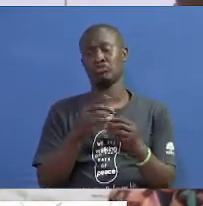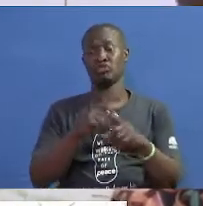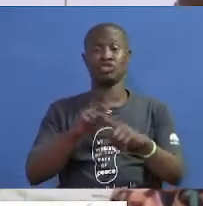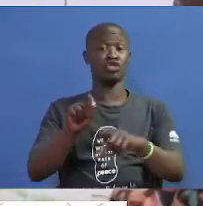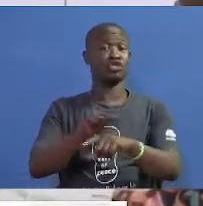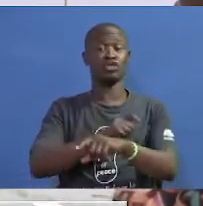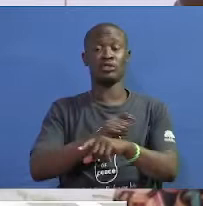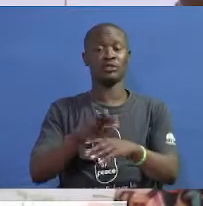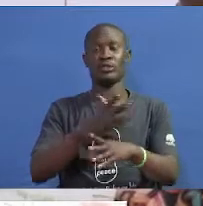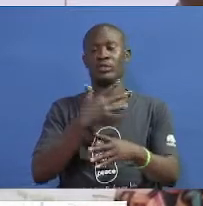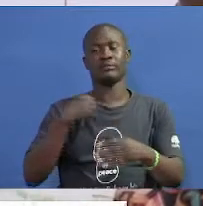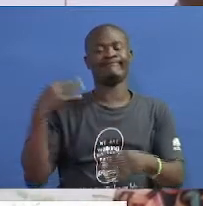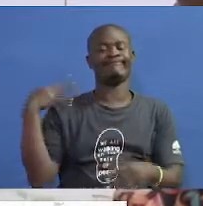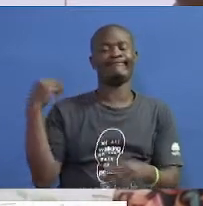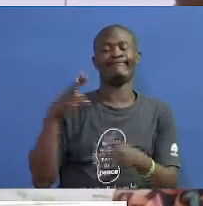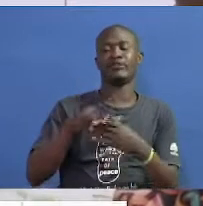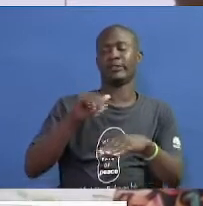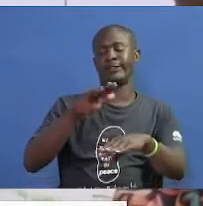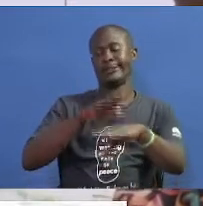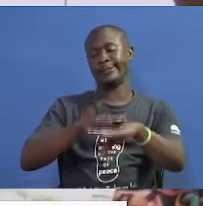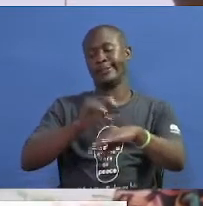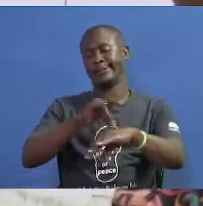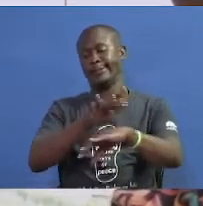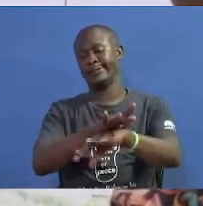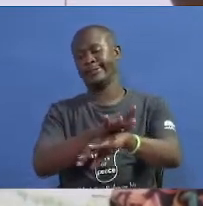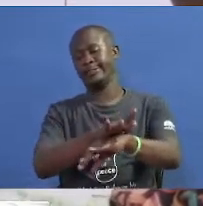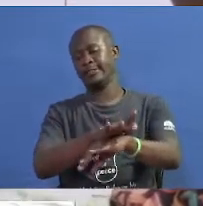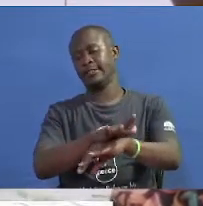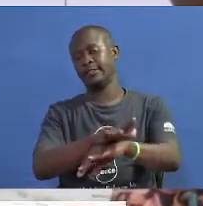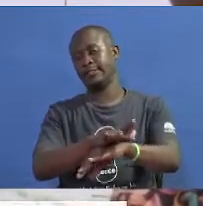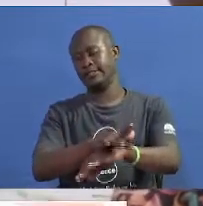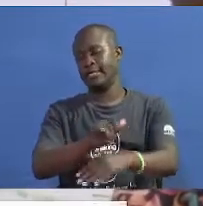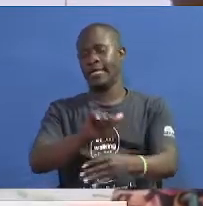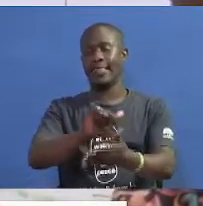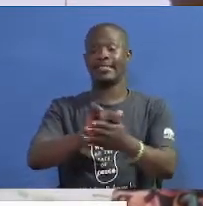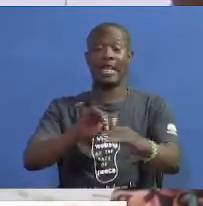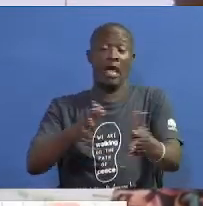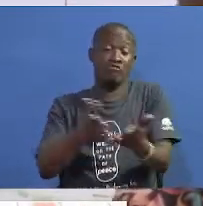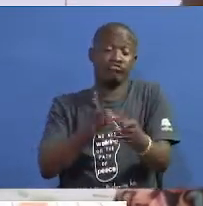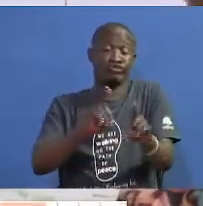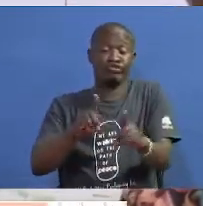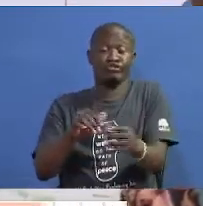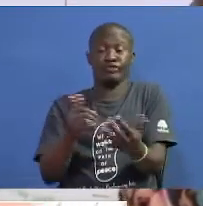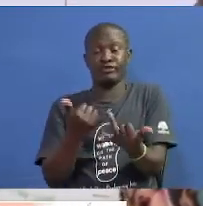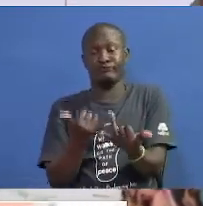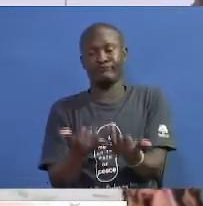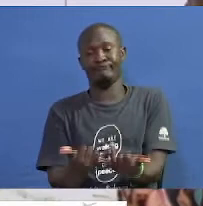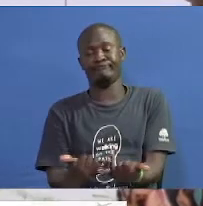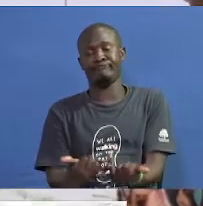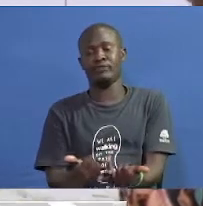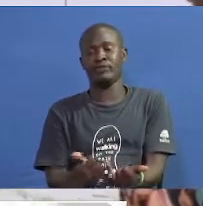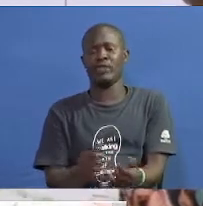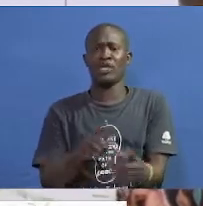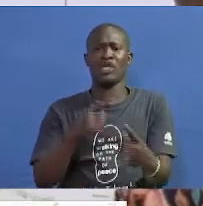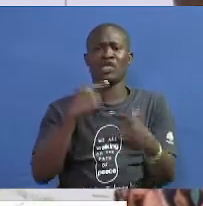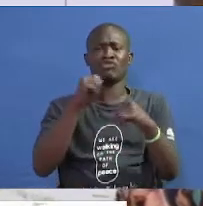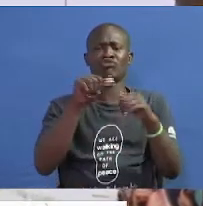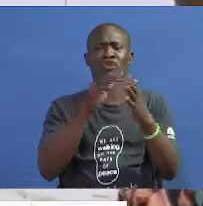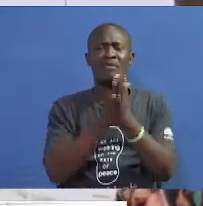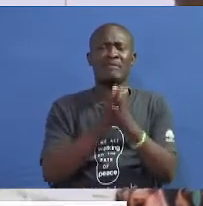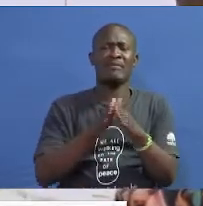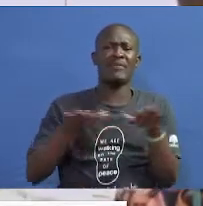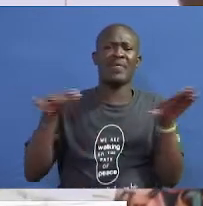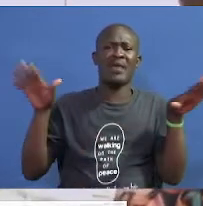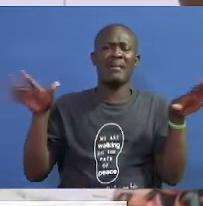of training and a little bit of practice and to get good at it. And so that's what we do, and that's what we're here for. So talk to us about the